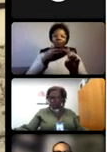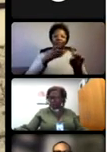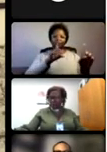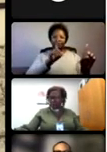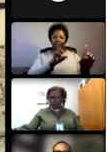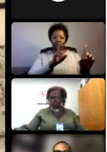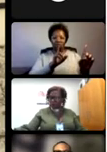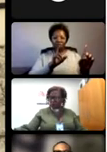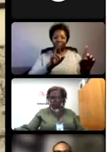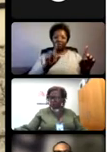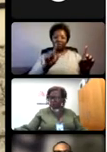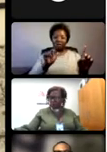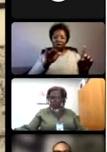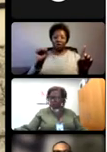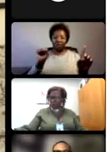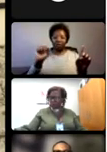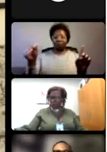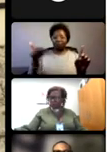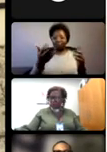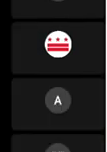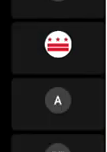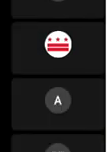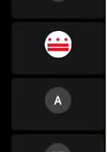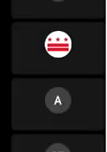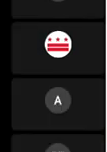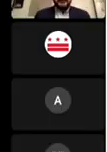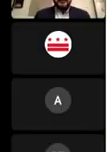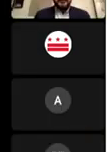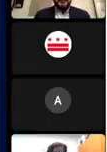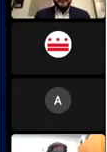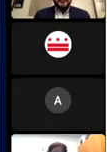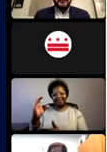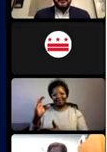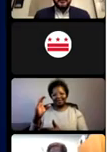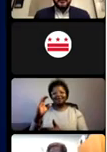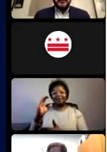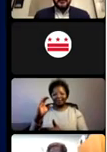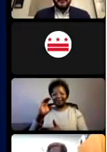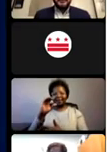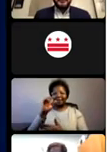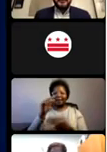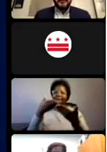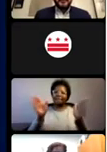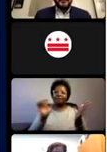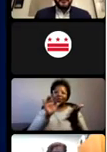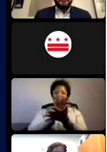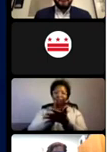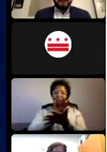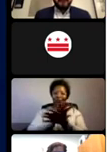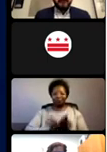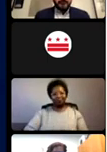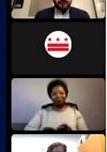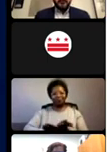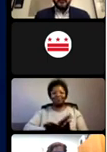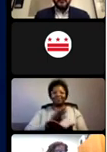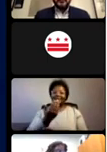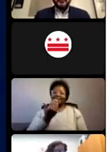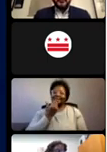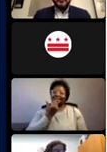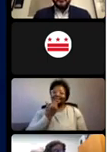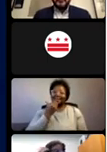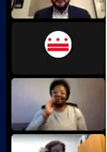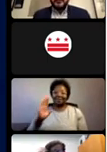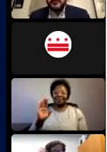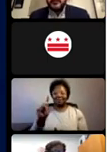Chancellor for DC Public Schools. Dr. Farabee? Thank you, Tomas. Good afternoon, everyone. Thank you for joining